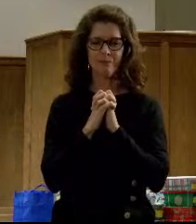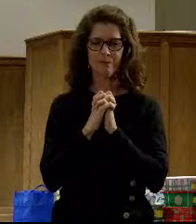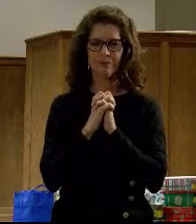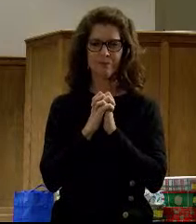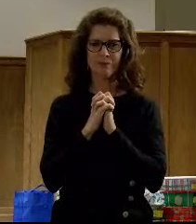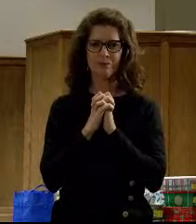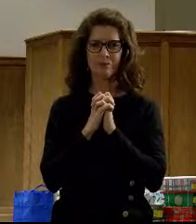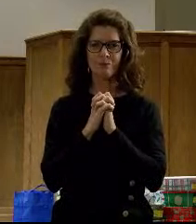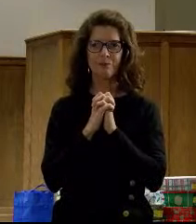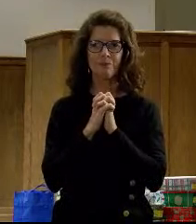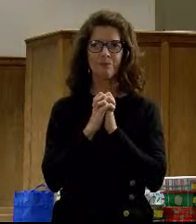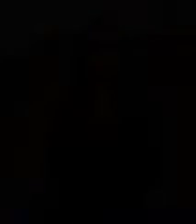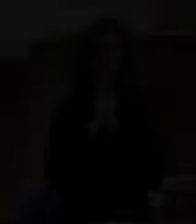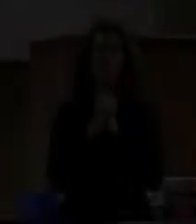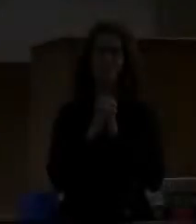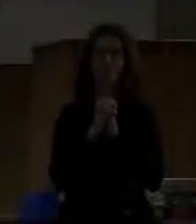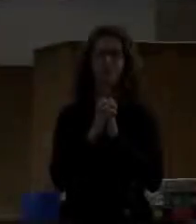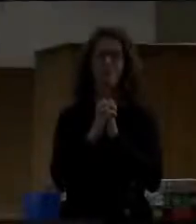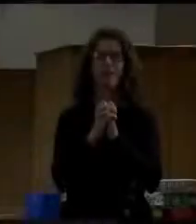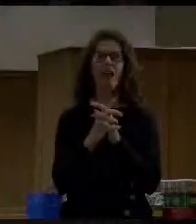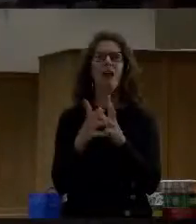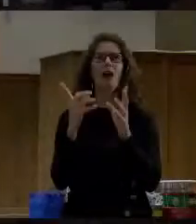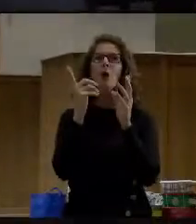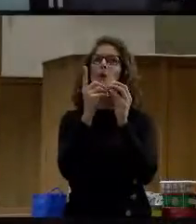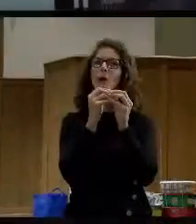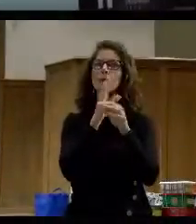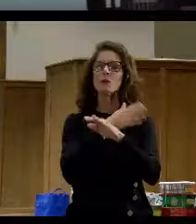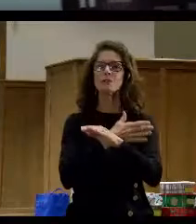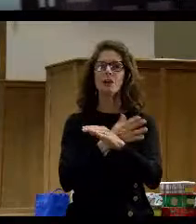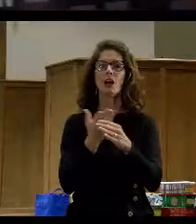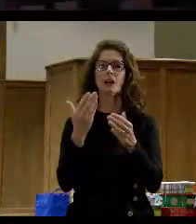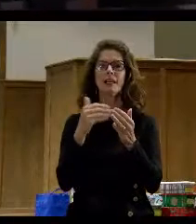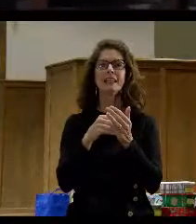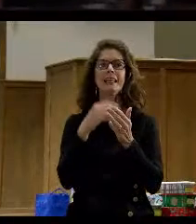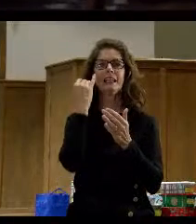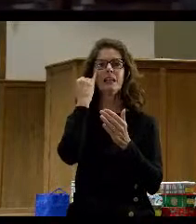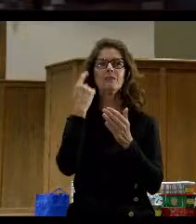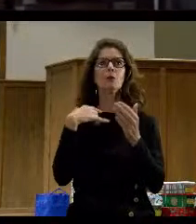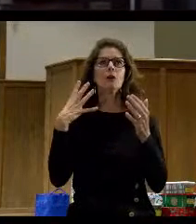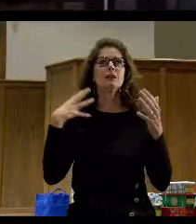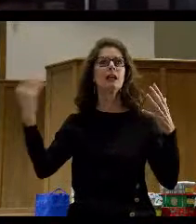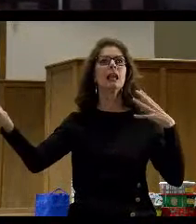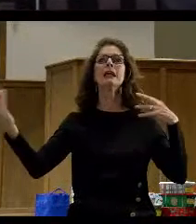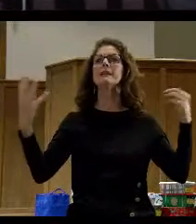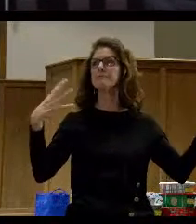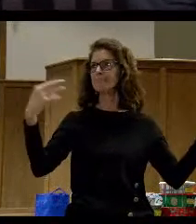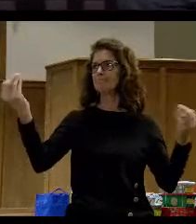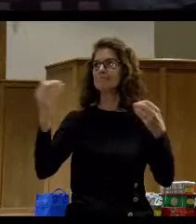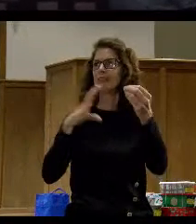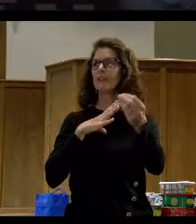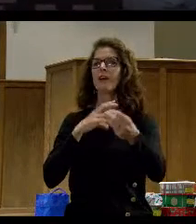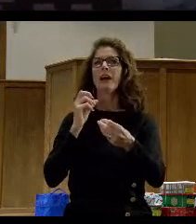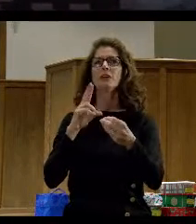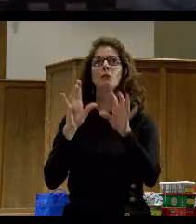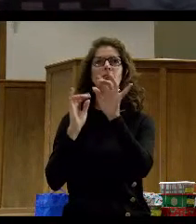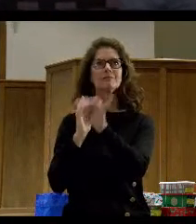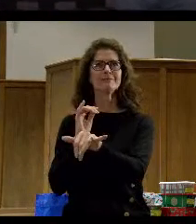Okay, let's sing one more song together. And again, if you feel most comfortable, you're welcome to leave during this song. If not, you can stick around and